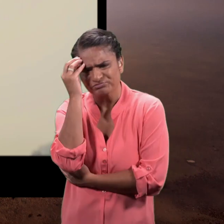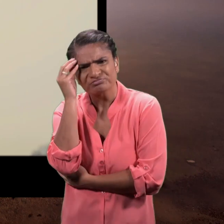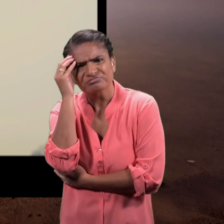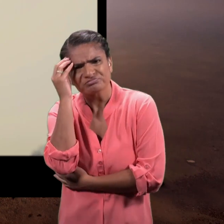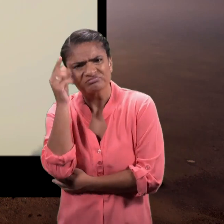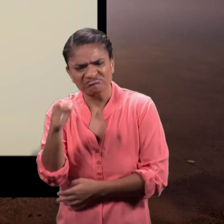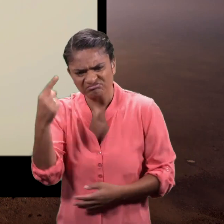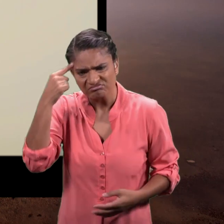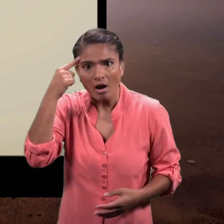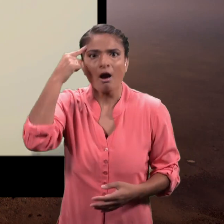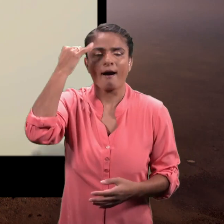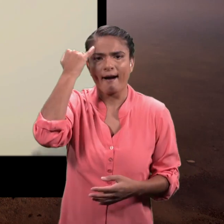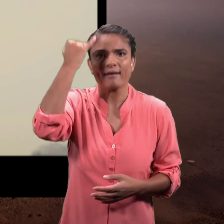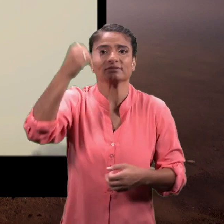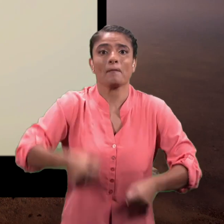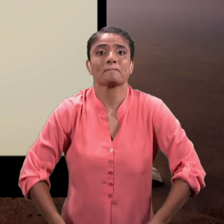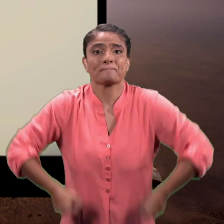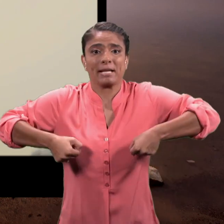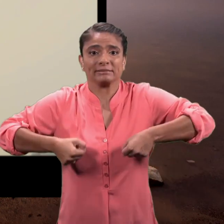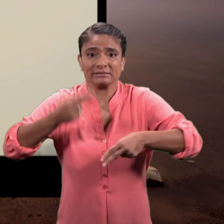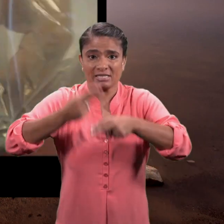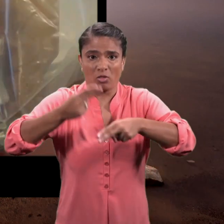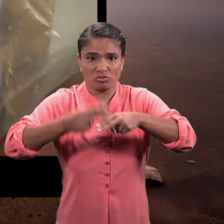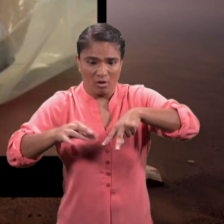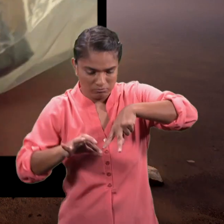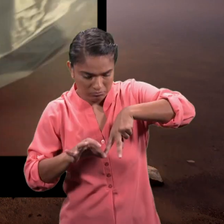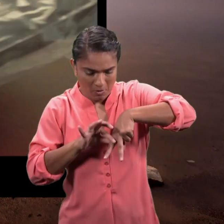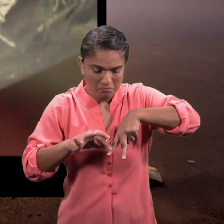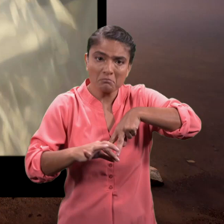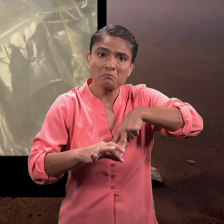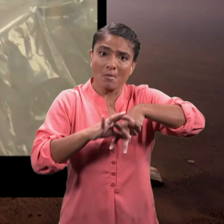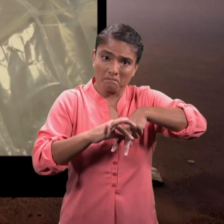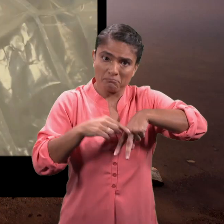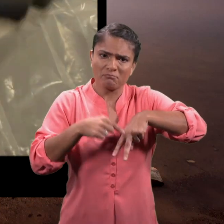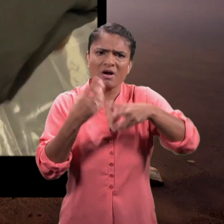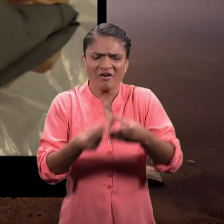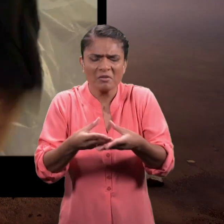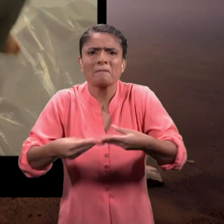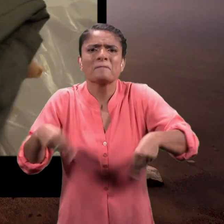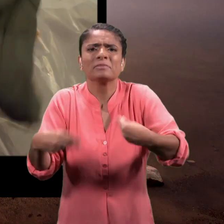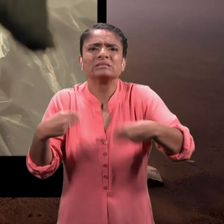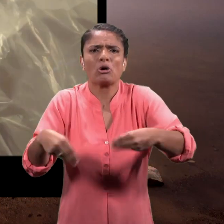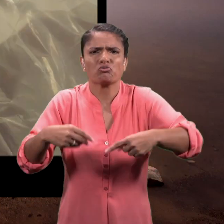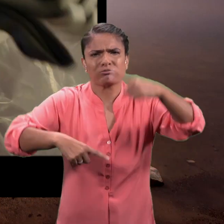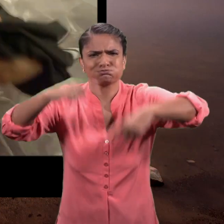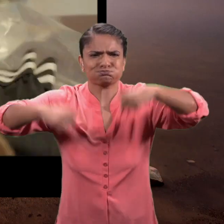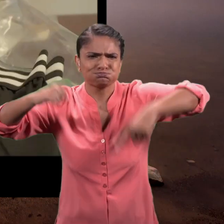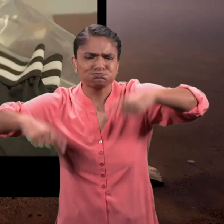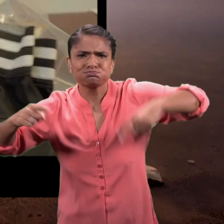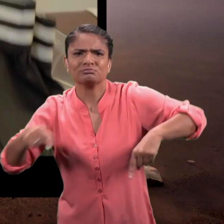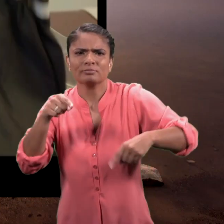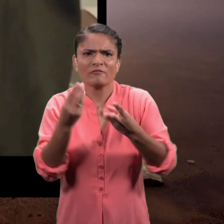of starting to make the catheter pants. The catheter pants, they come into different